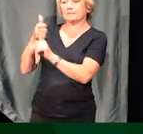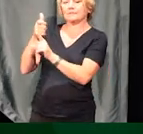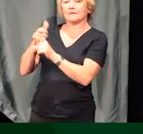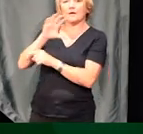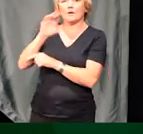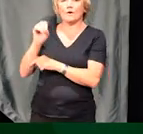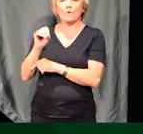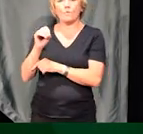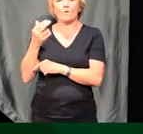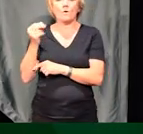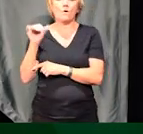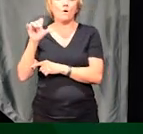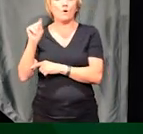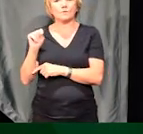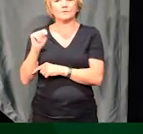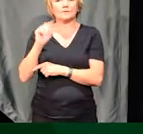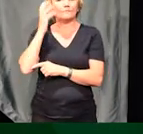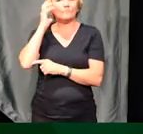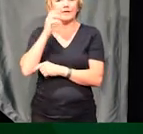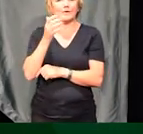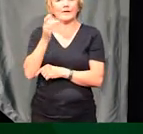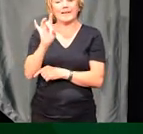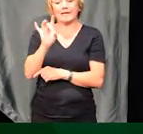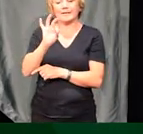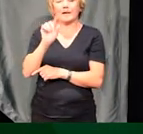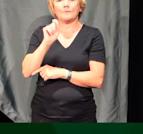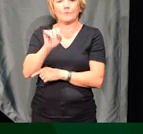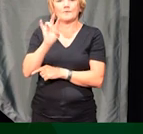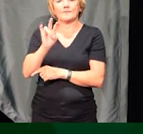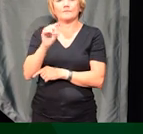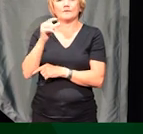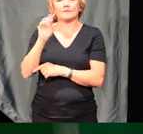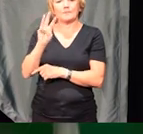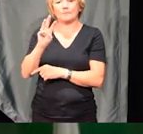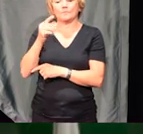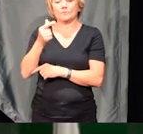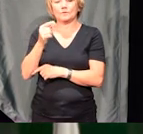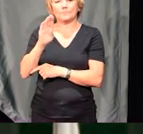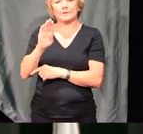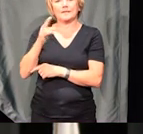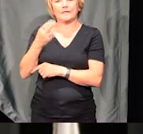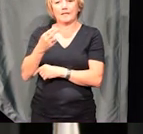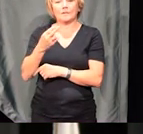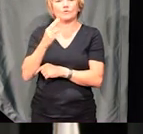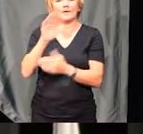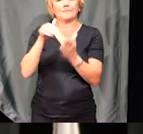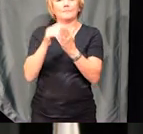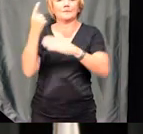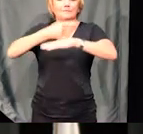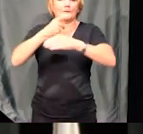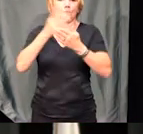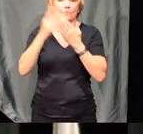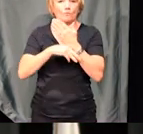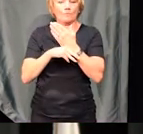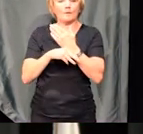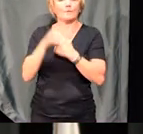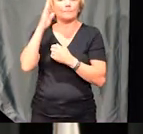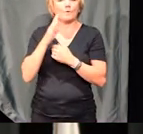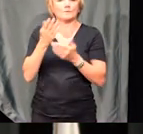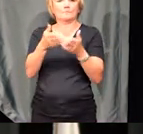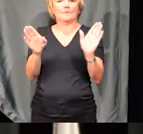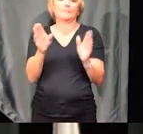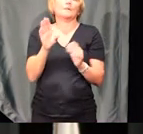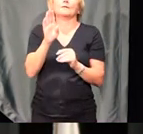of 89.7 WGBH's midday program on Boston Public Radio,